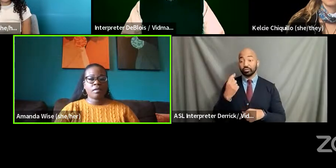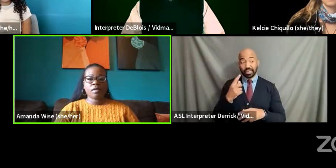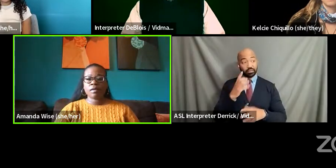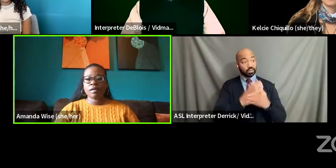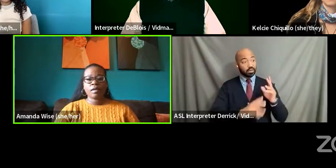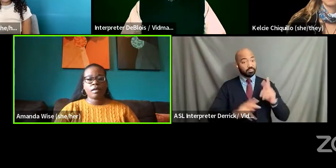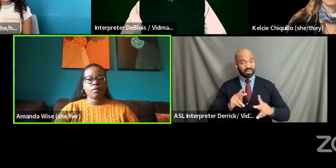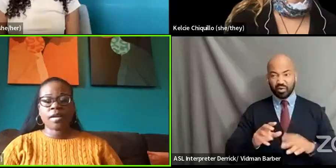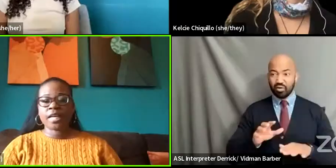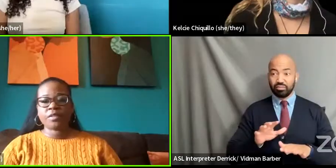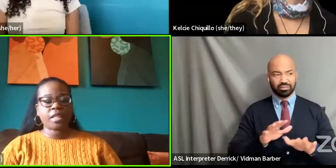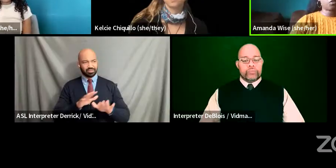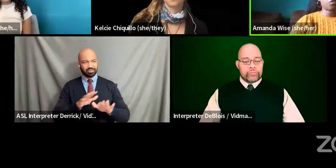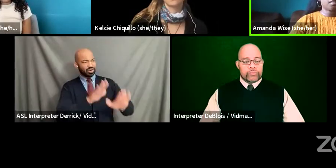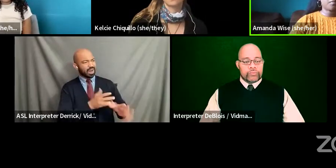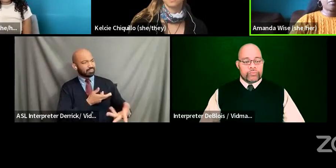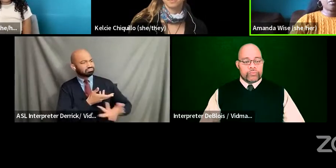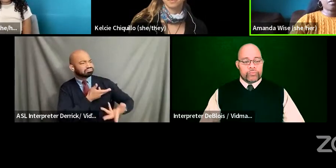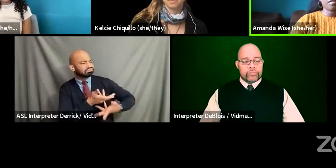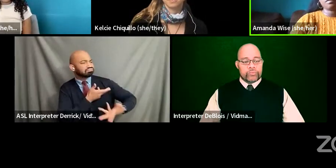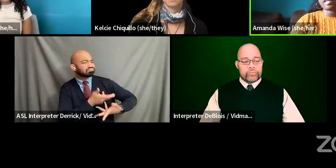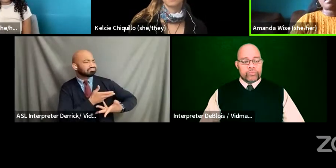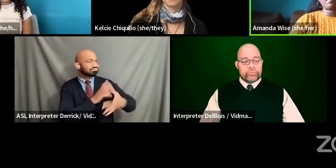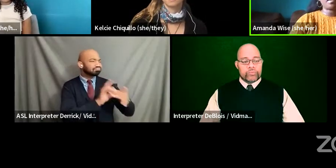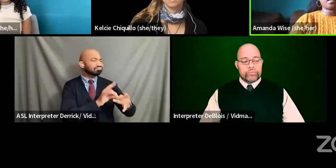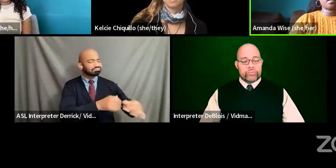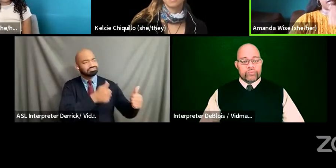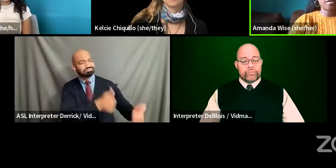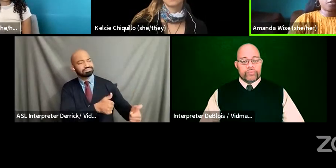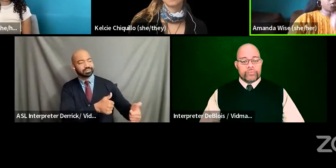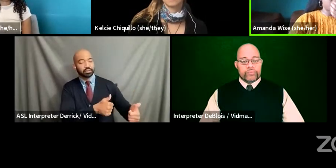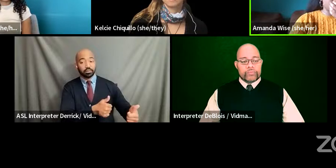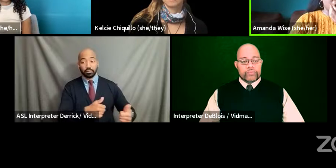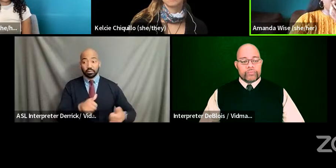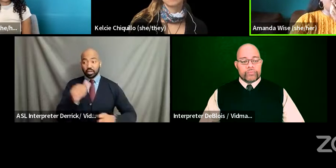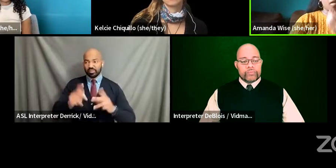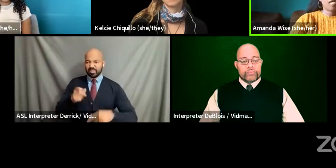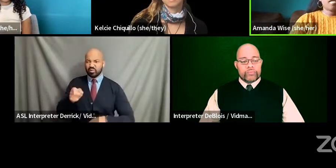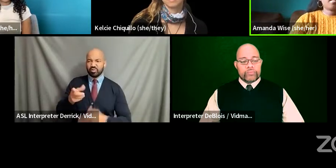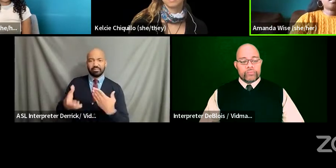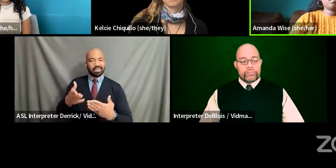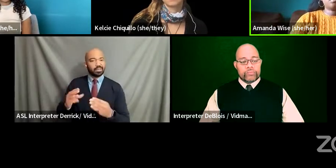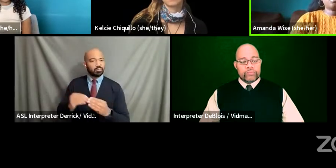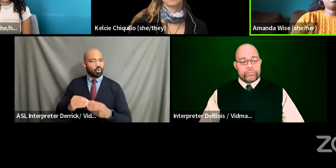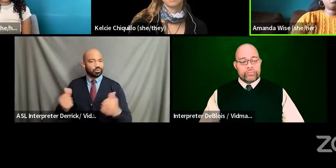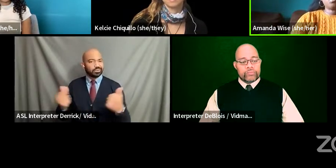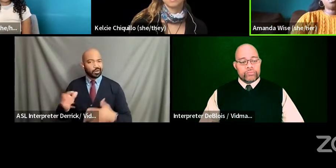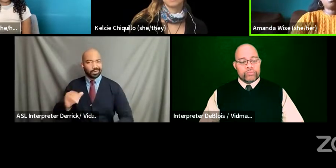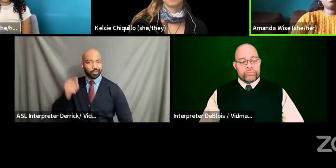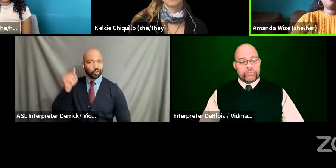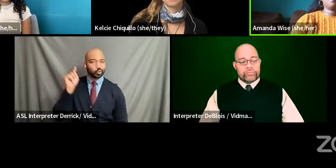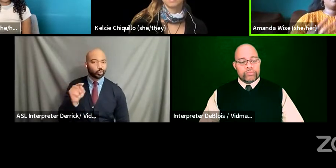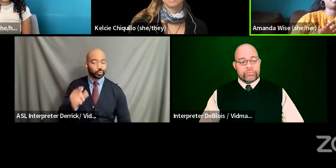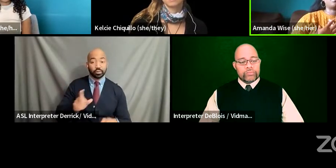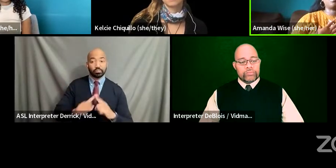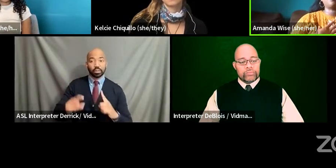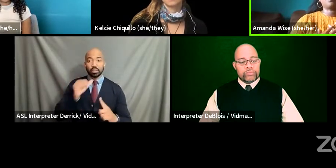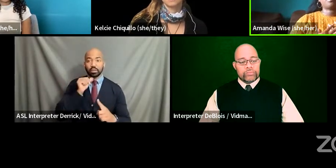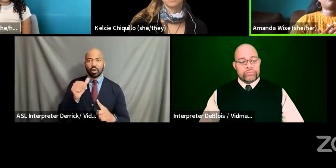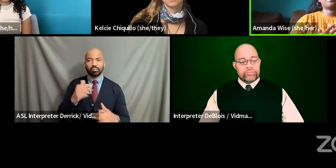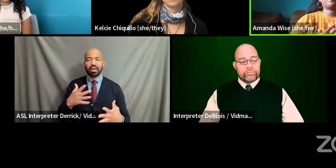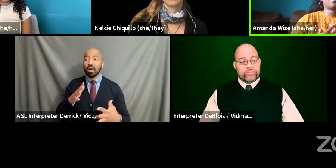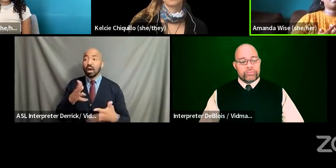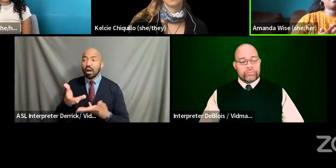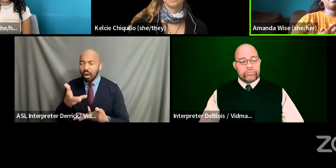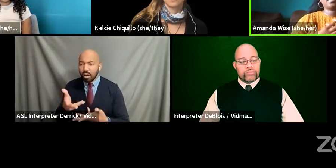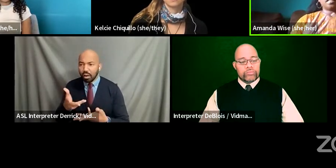great, great conversationalists. Some people are there, they may be just as scared as you are, right? And so don't go and be like